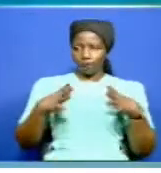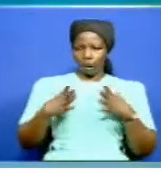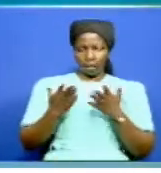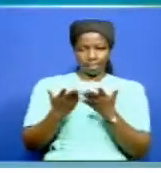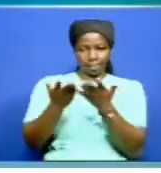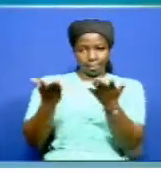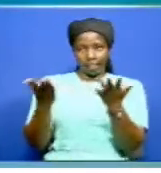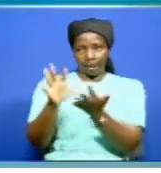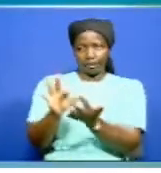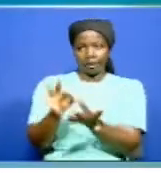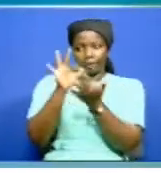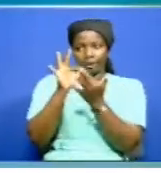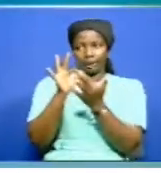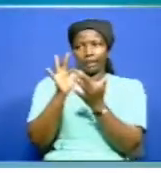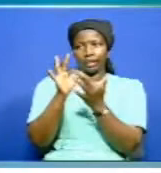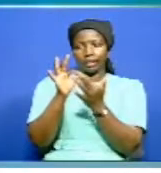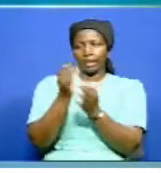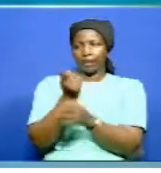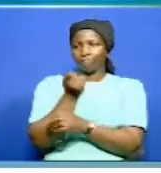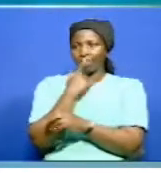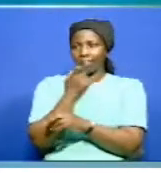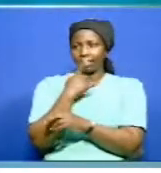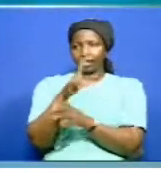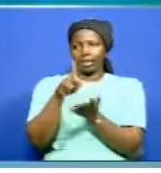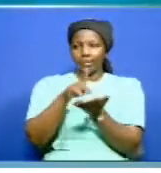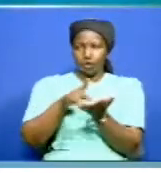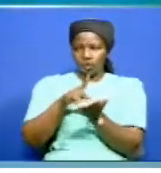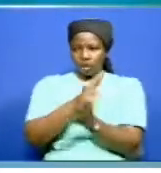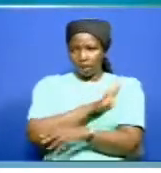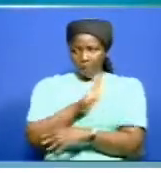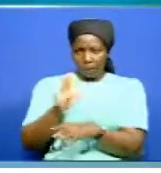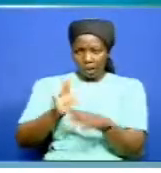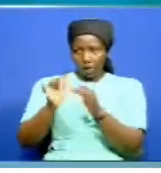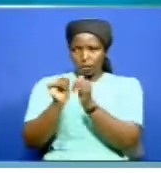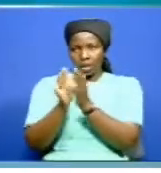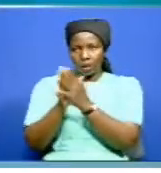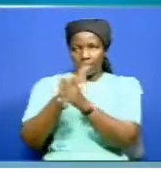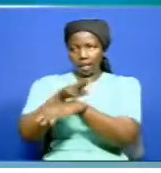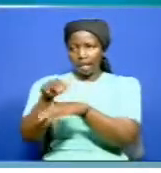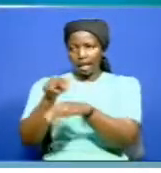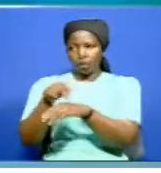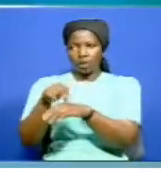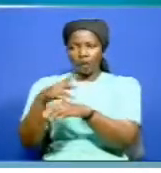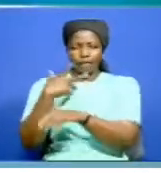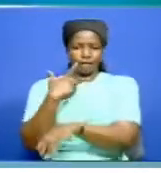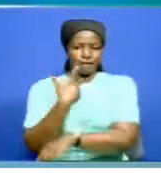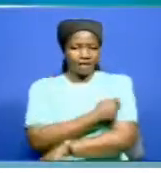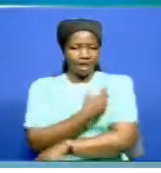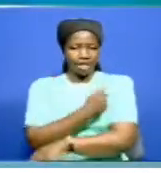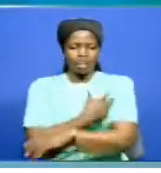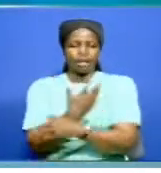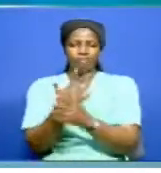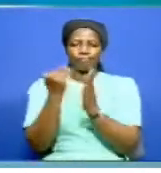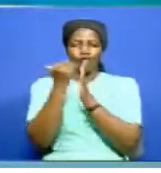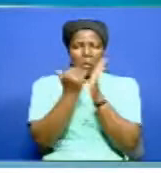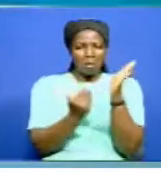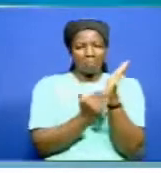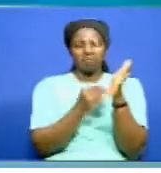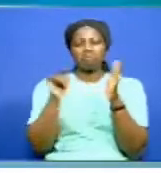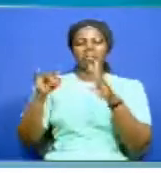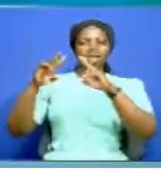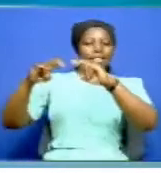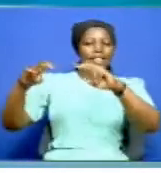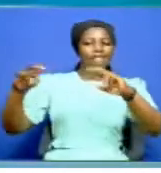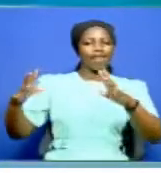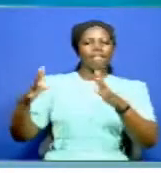especially the Pharmacy and Poisons Board, as well as the National Vaccine Immunization Program, those investigators will take your contact